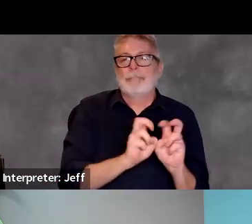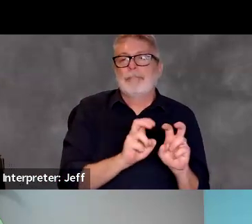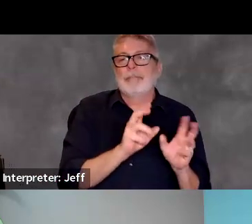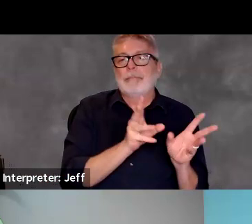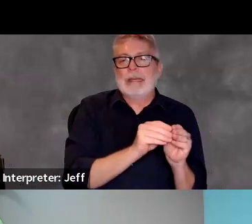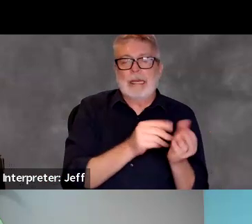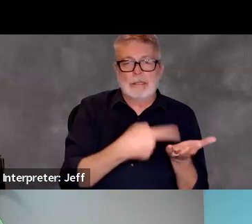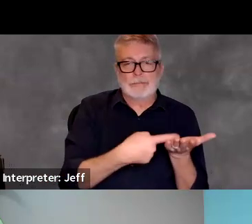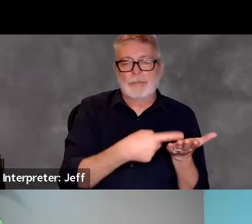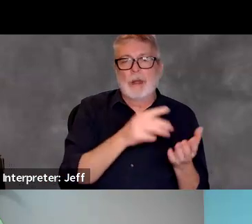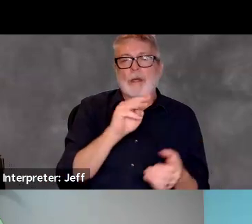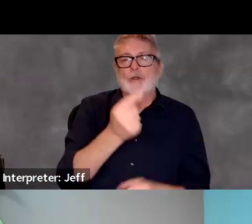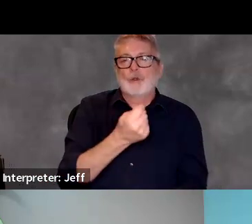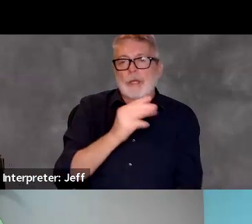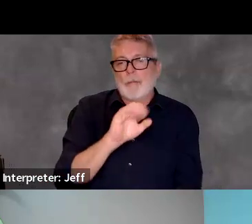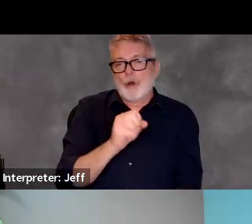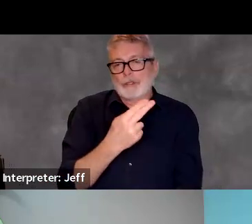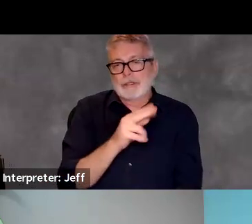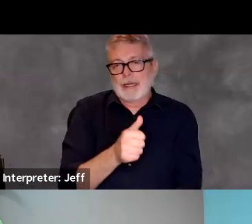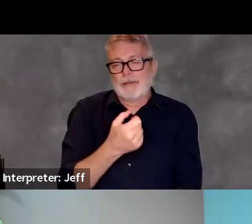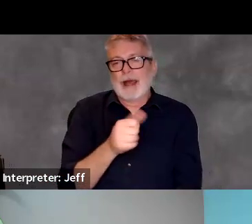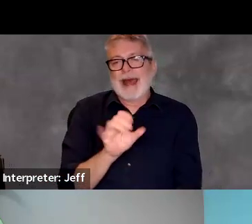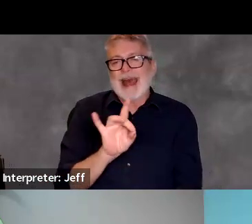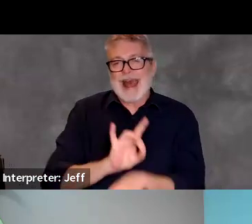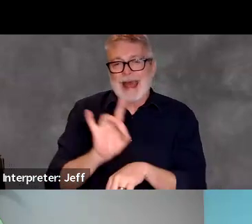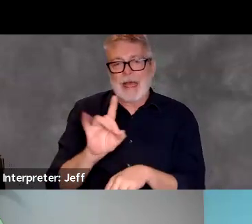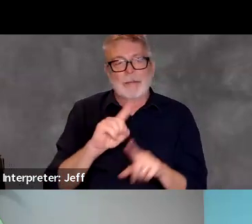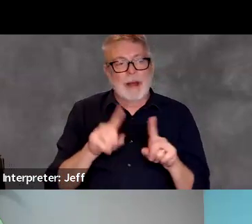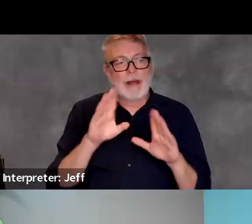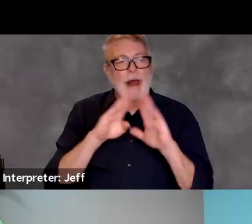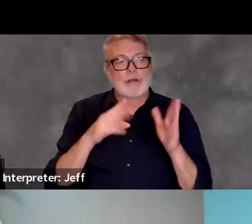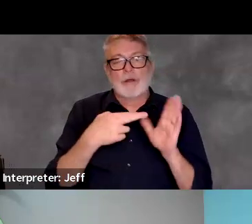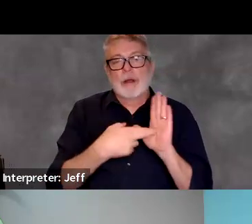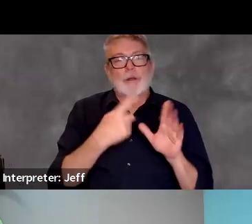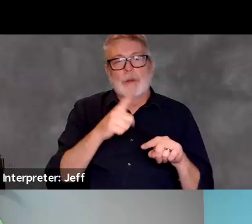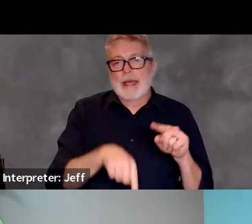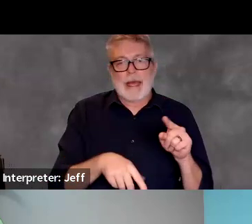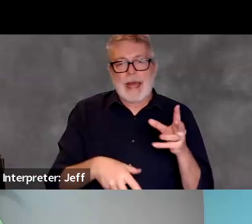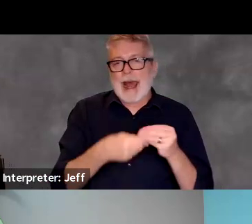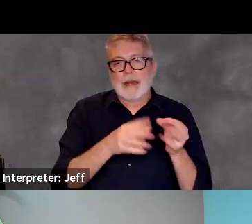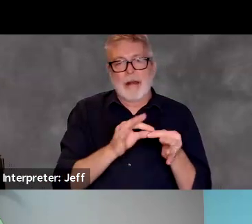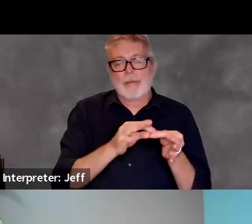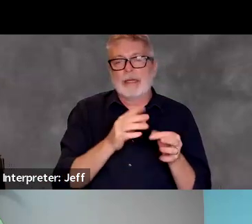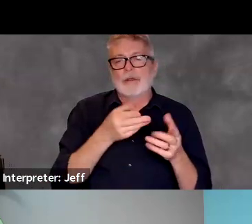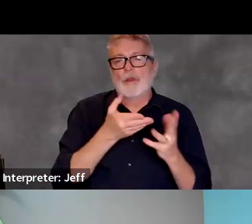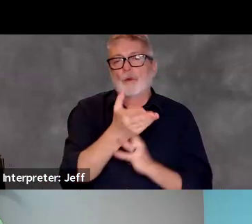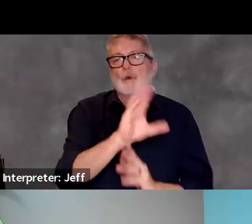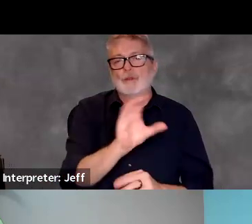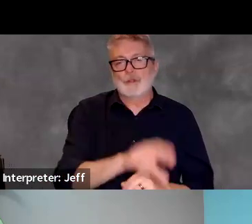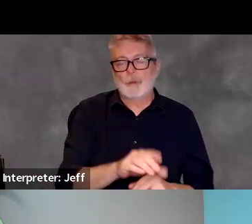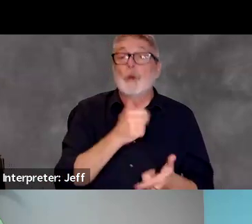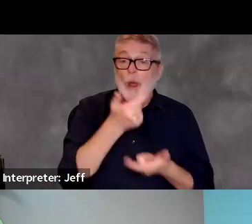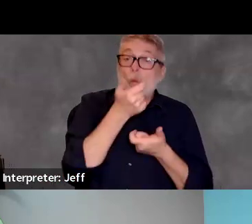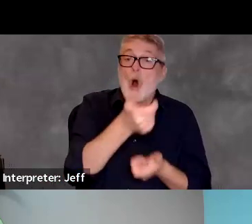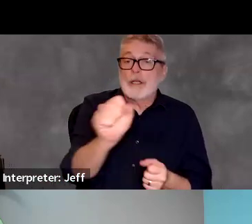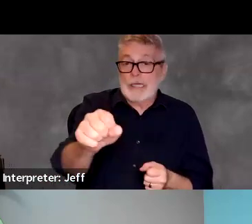8 a.m. In the House, however, you cannot speak online. You can watch it. So anybody can